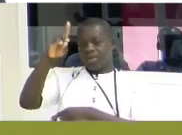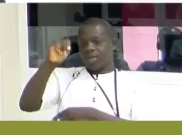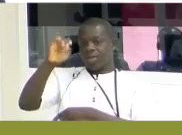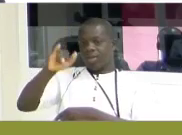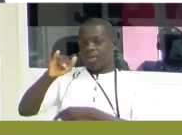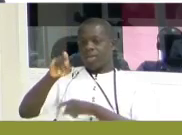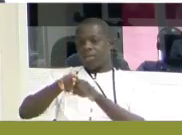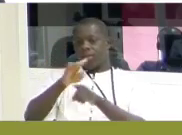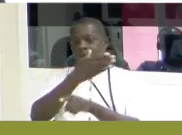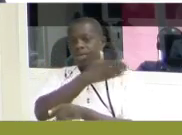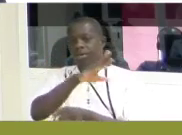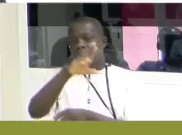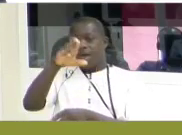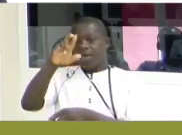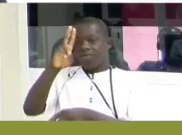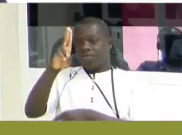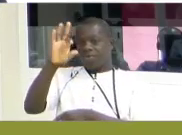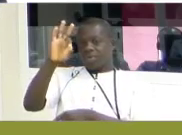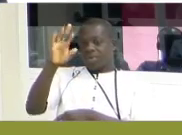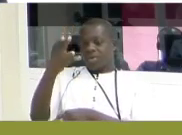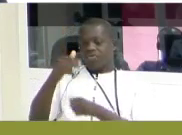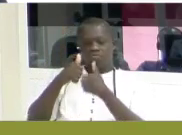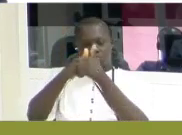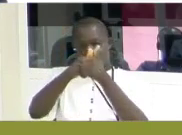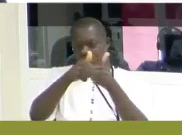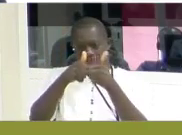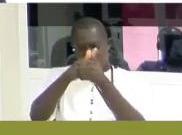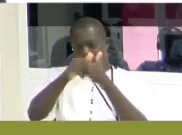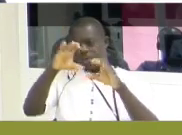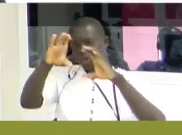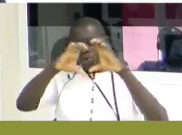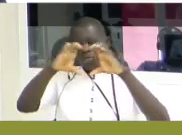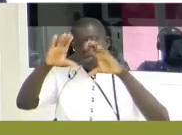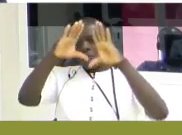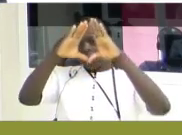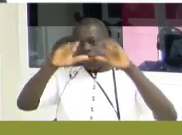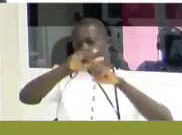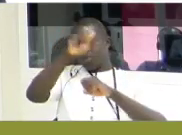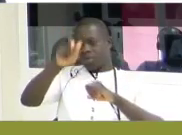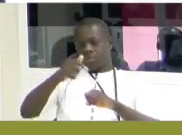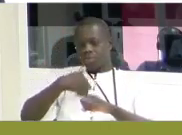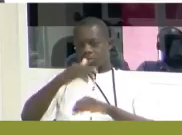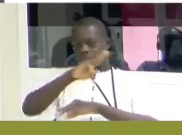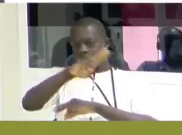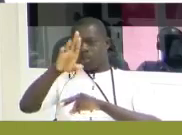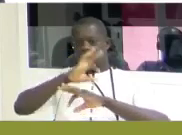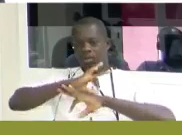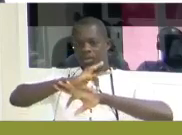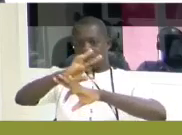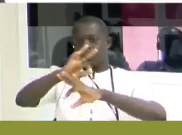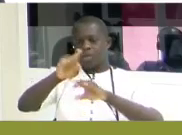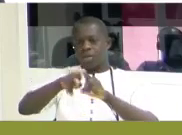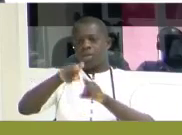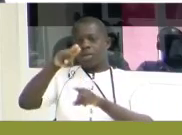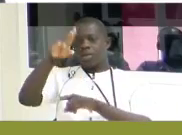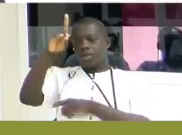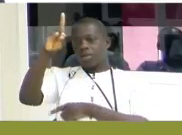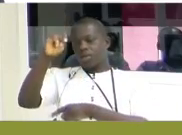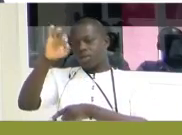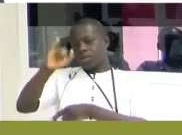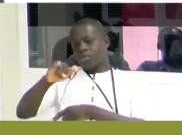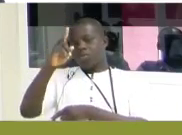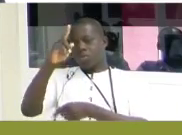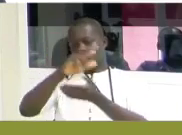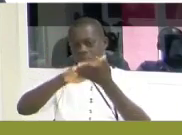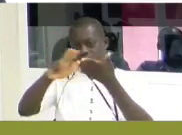me to come over as communications officer, but I was not interested in the job. So immediately Ndetafa was asked to stay at home. A week after, I tendered